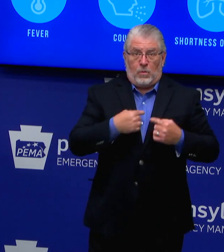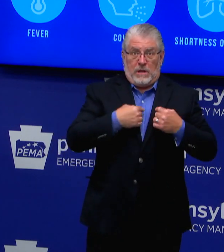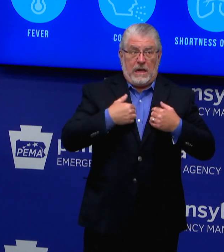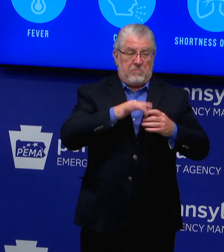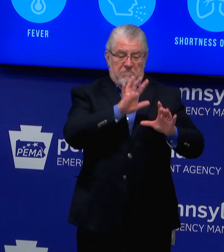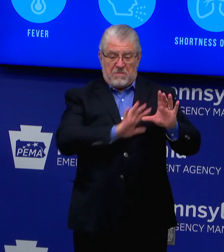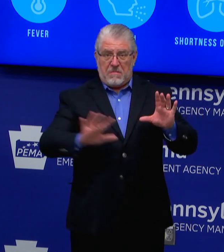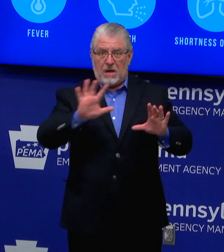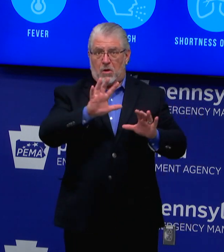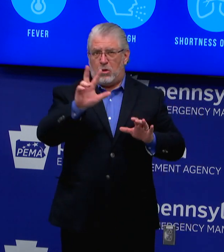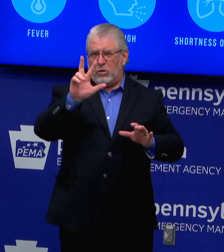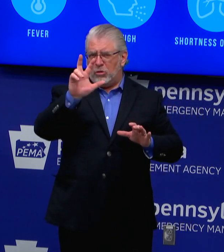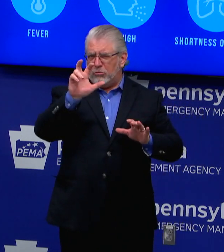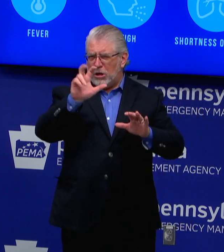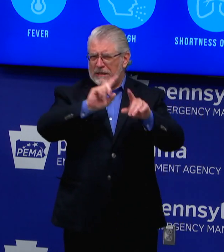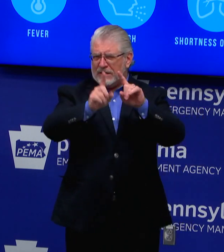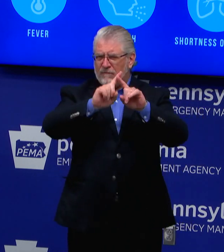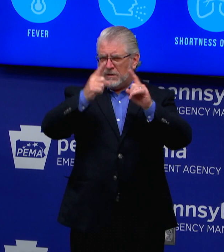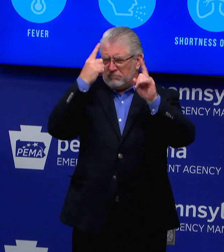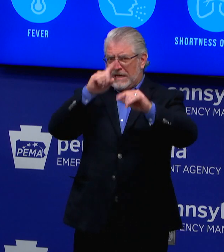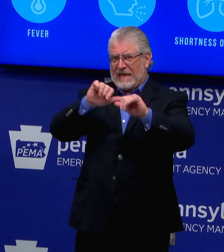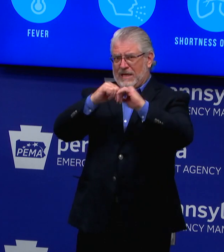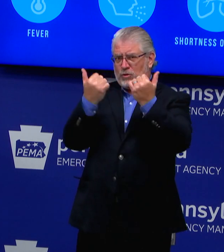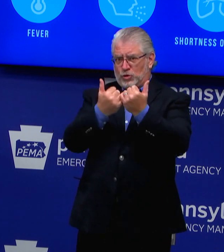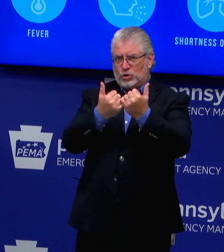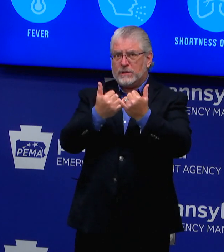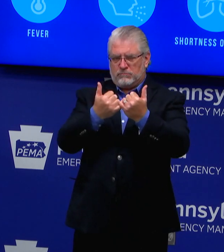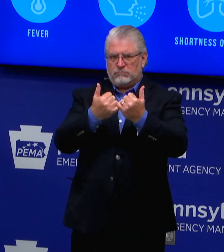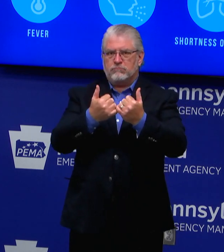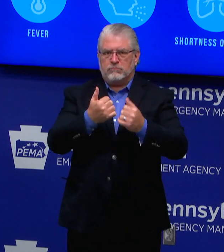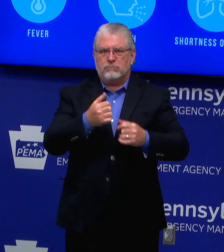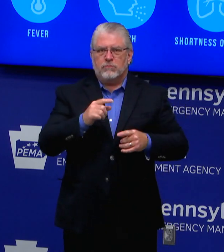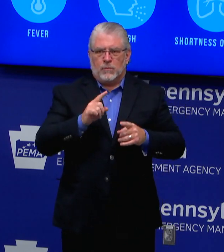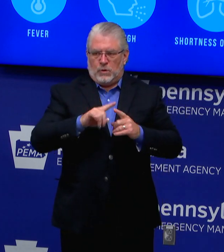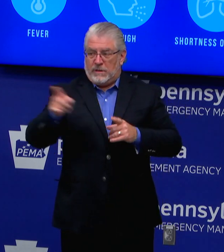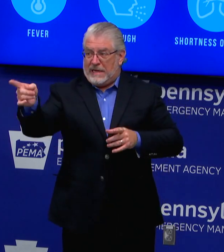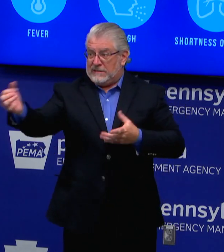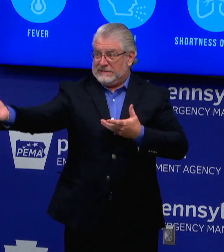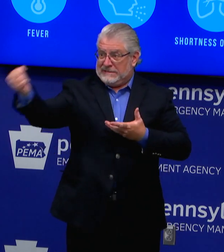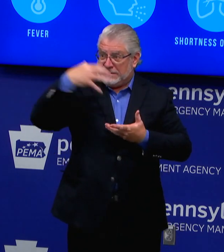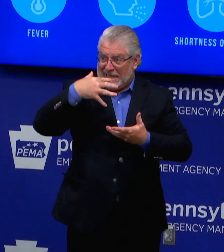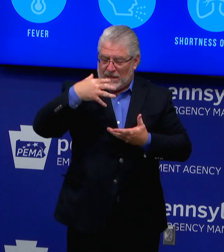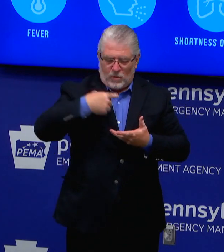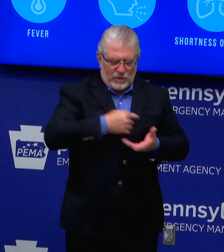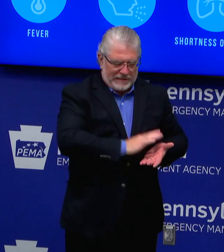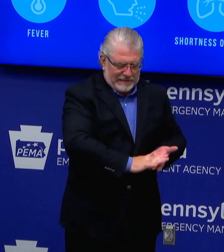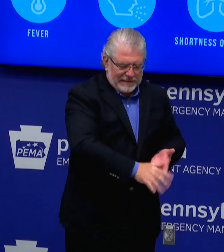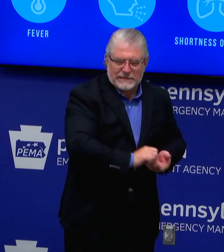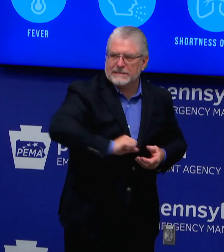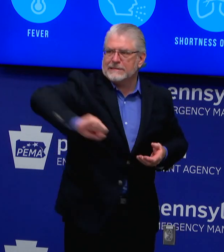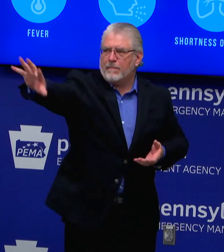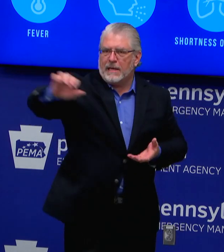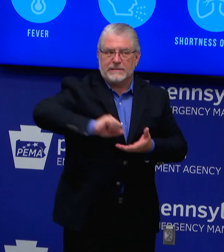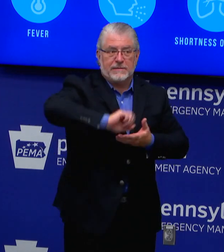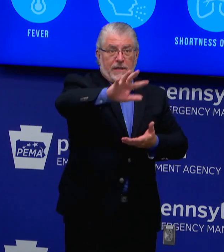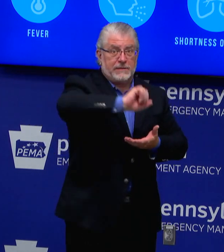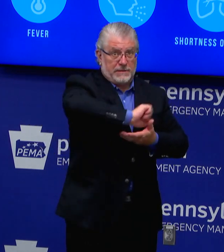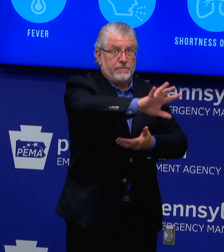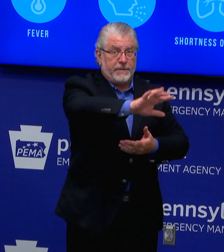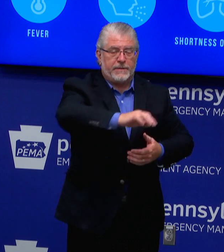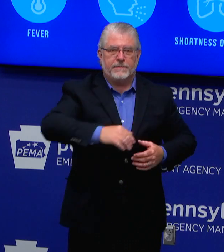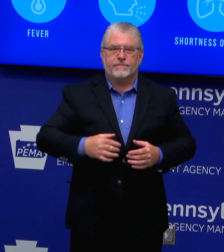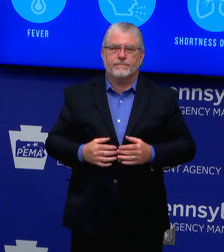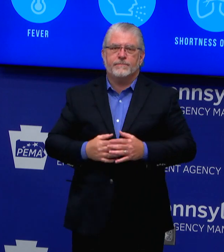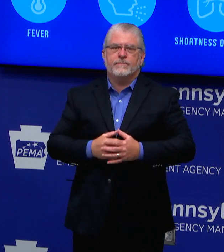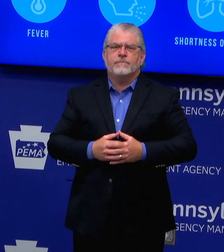their N95 masks to the Battelle system for decontamination to be able to be reused. We've also worked